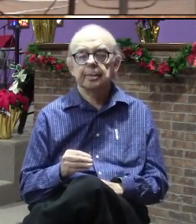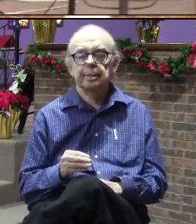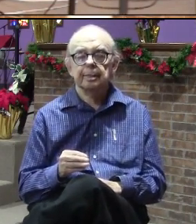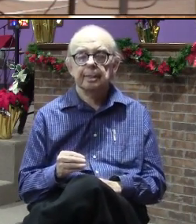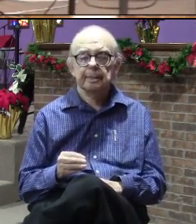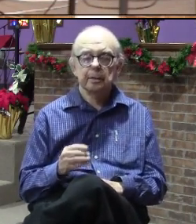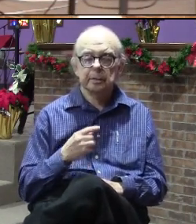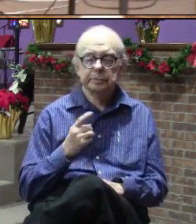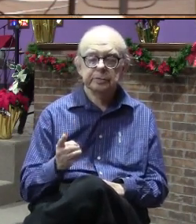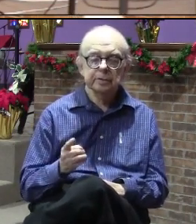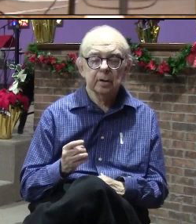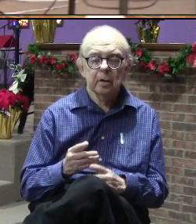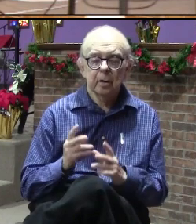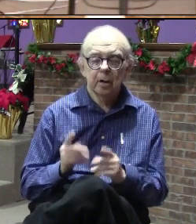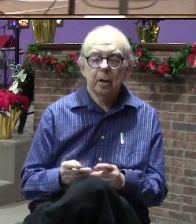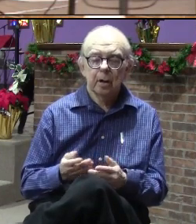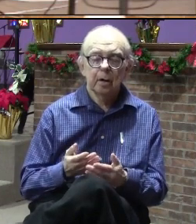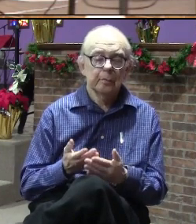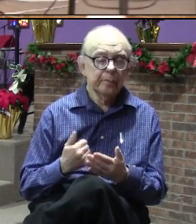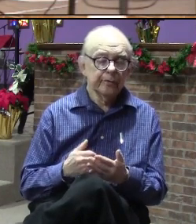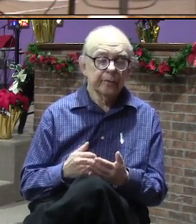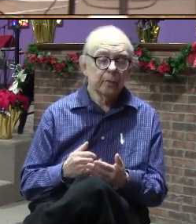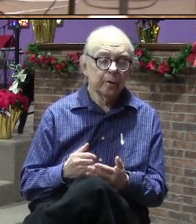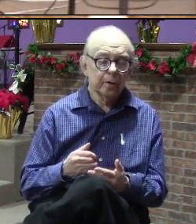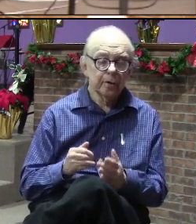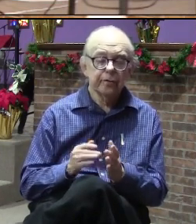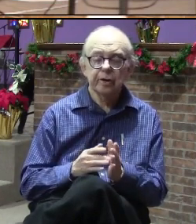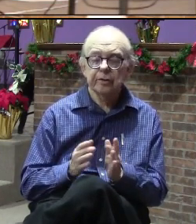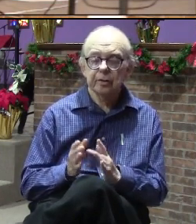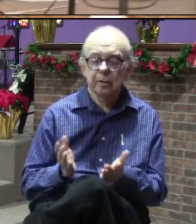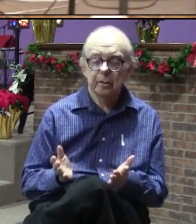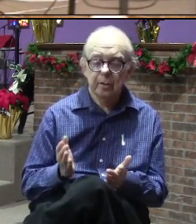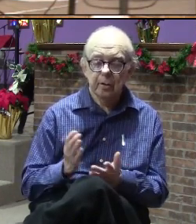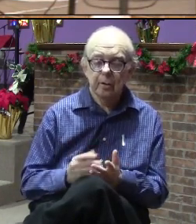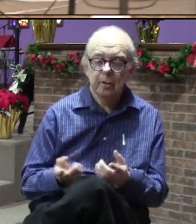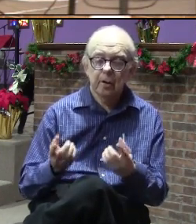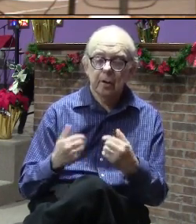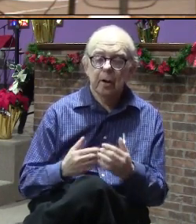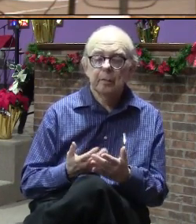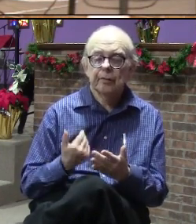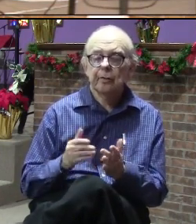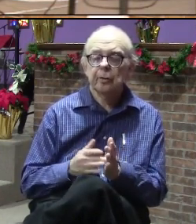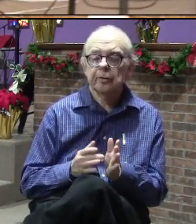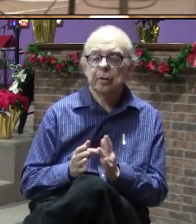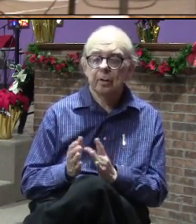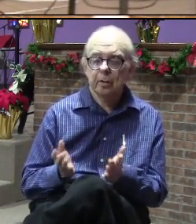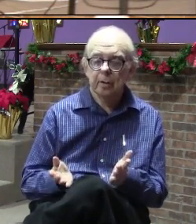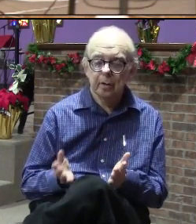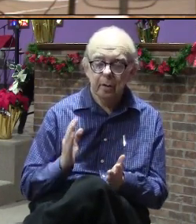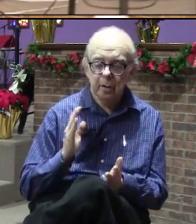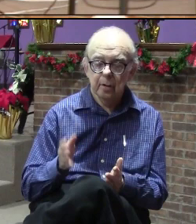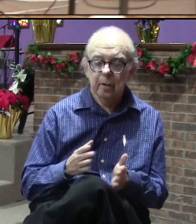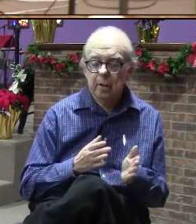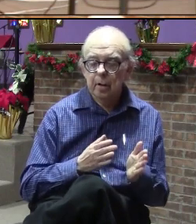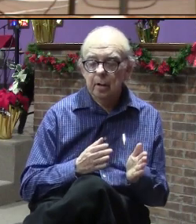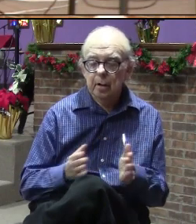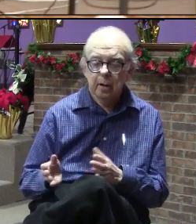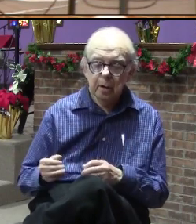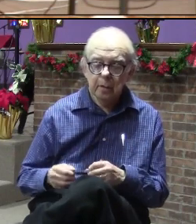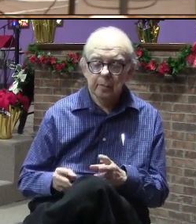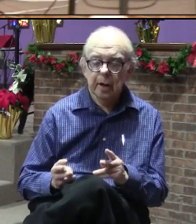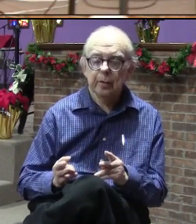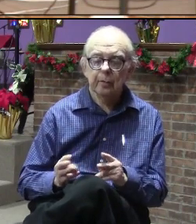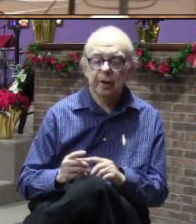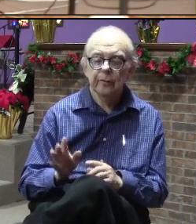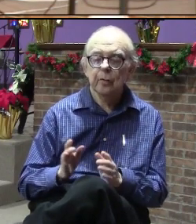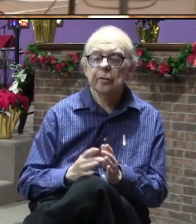saying there's somebody coming before him, and this someone that's coming before him is going to prepare the way for him.